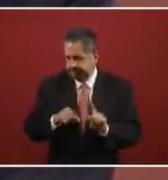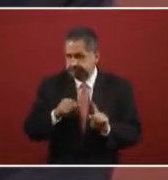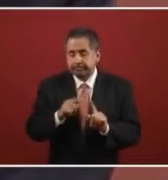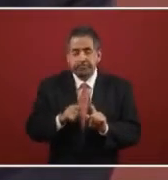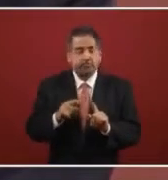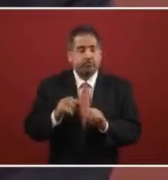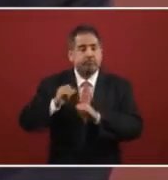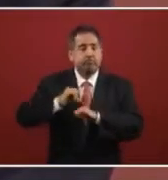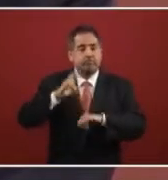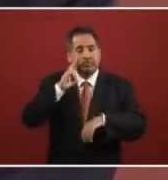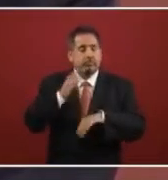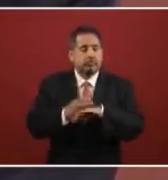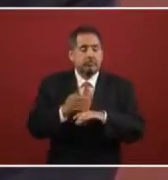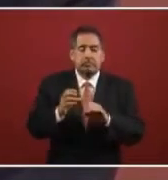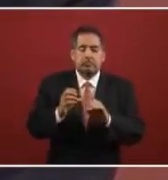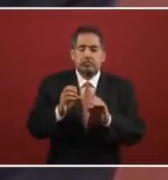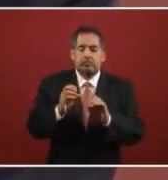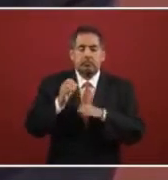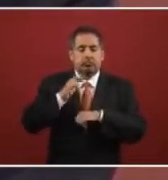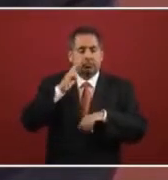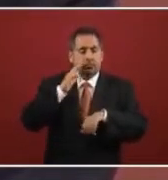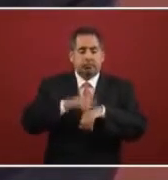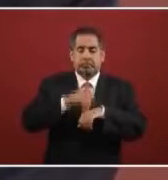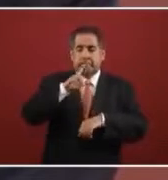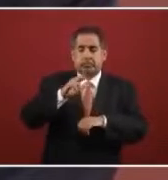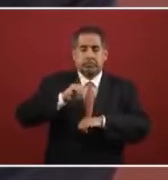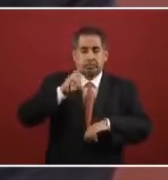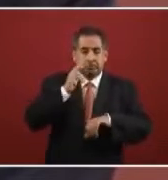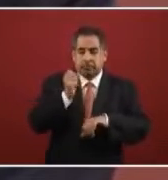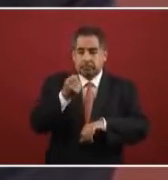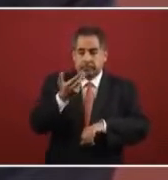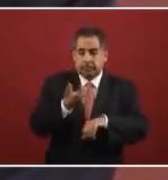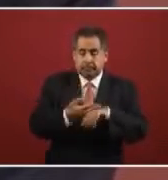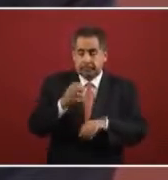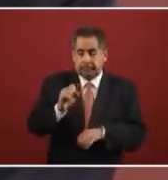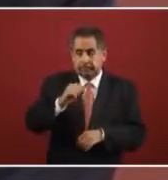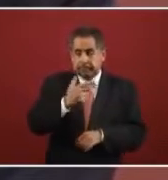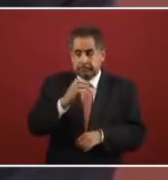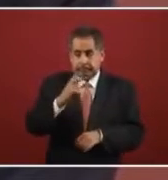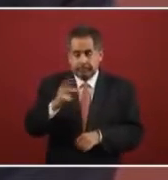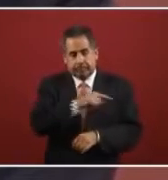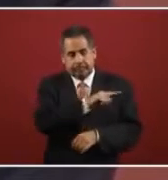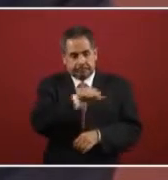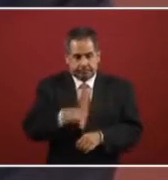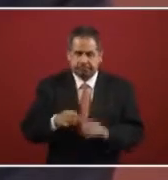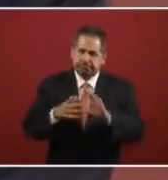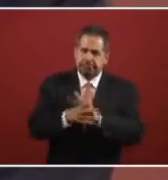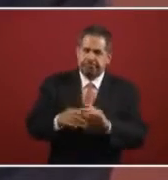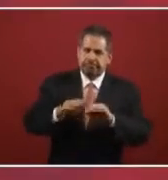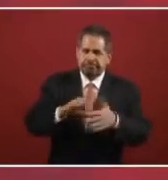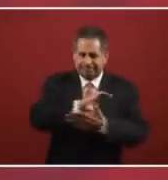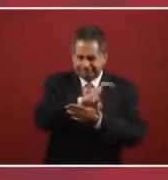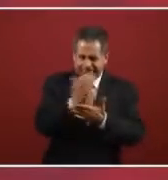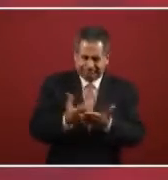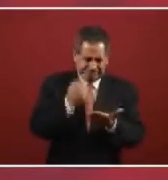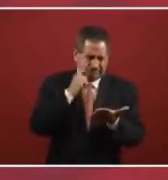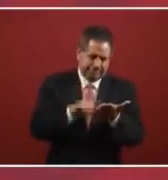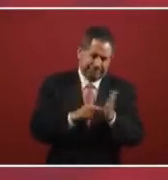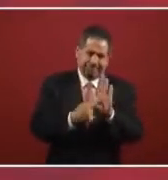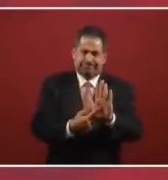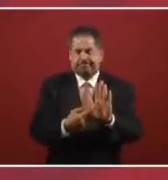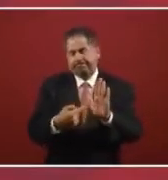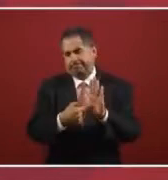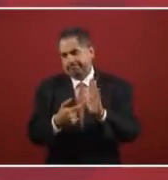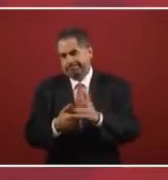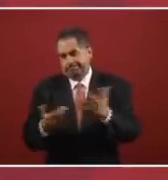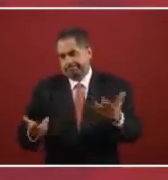la oficial mayor to the higher de official Hacienda of Sieten que desea conocer los contratos to let you know what the contracts